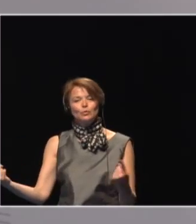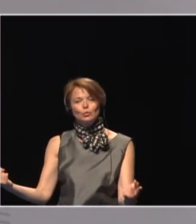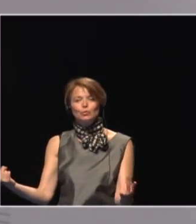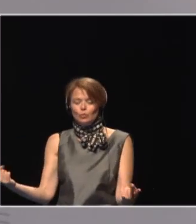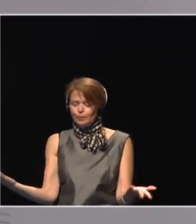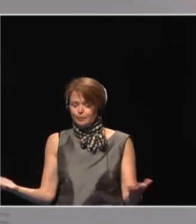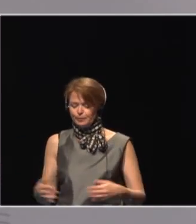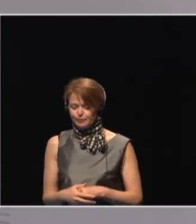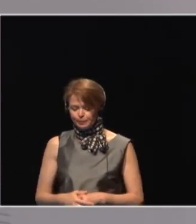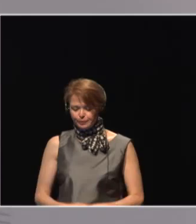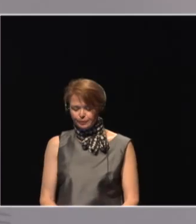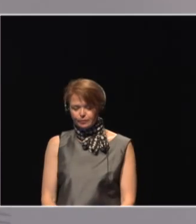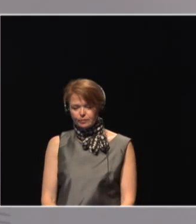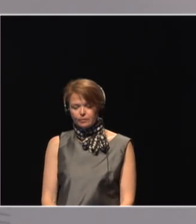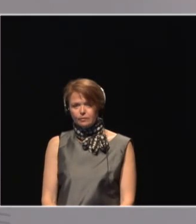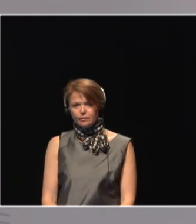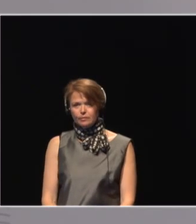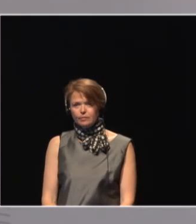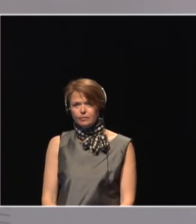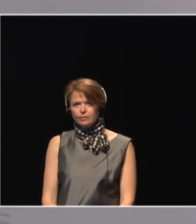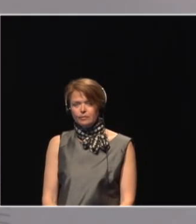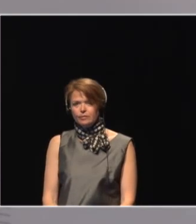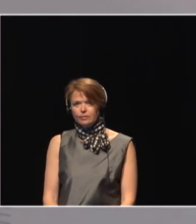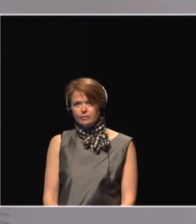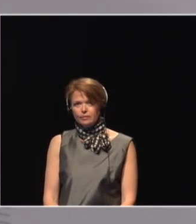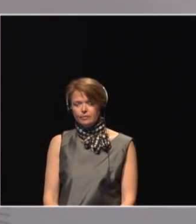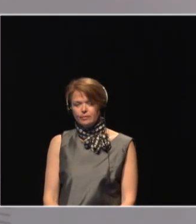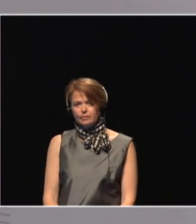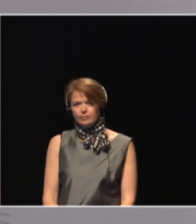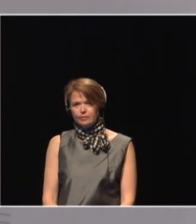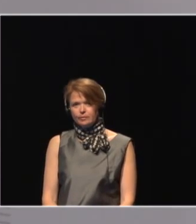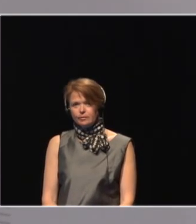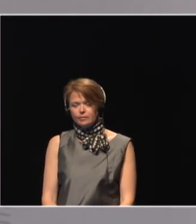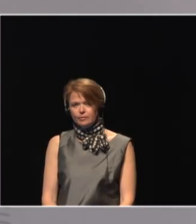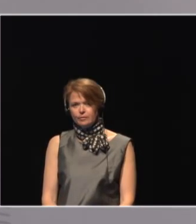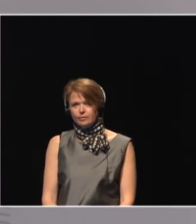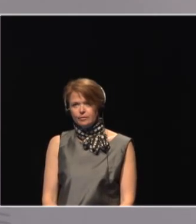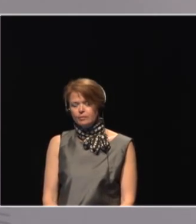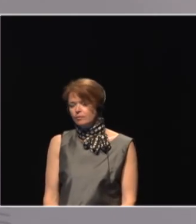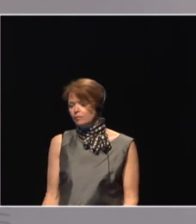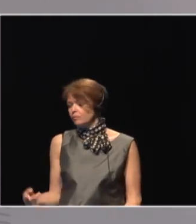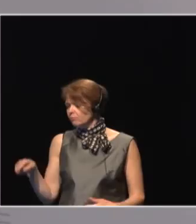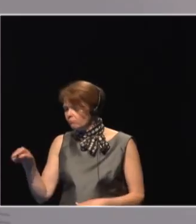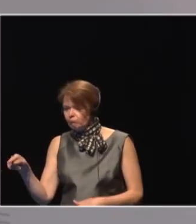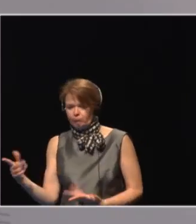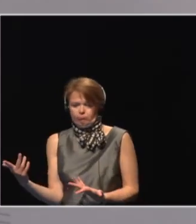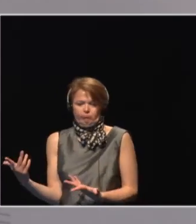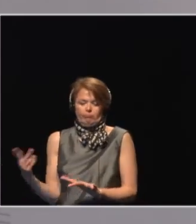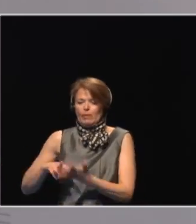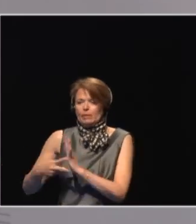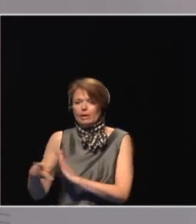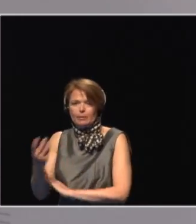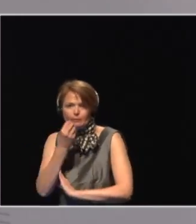in fulfilling some basic needs that not necessarily are fulfilled in those countries of origin. And I'm talking about food, I'm talking about